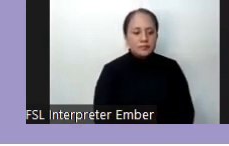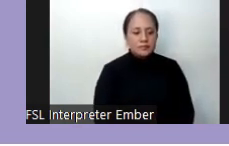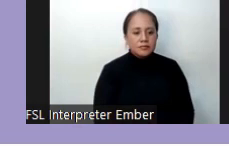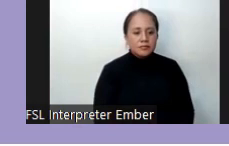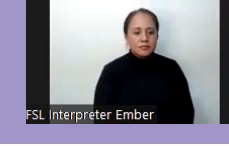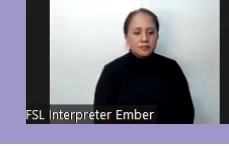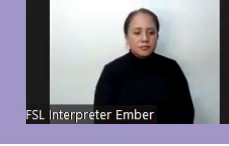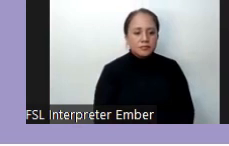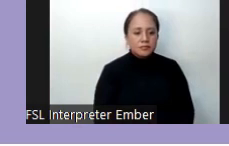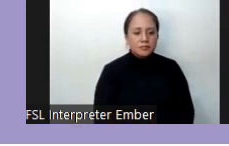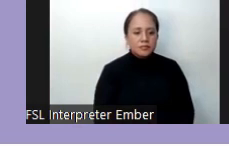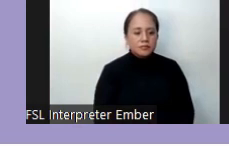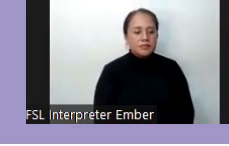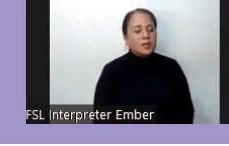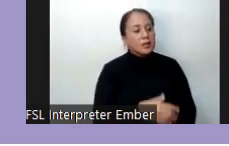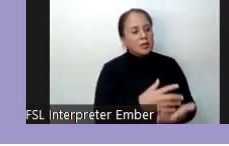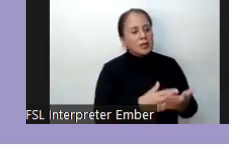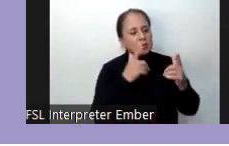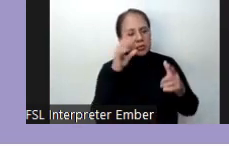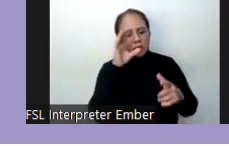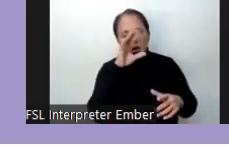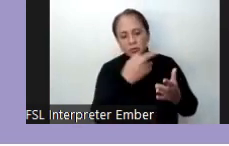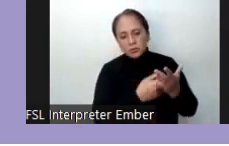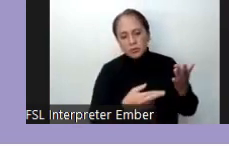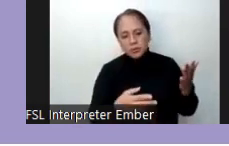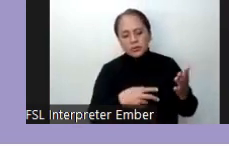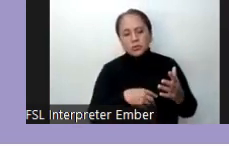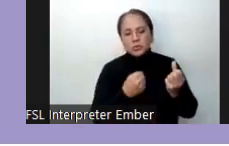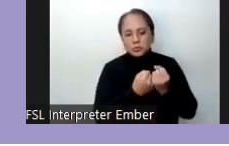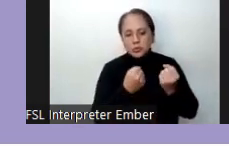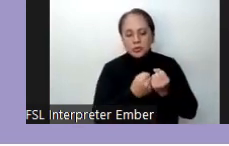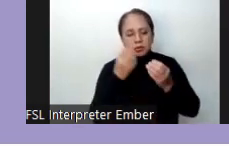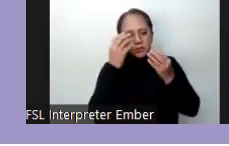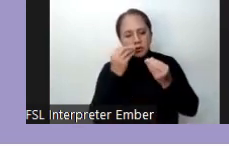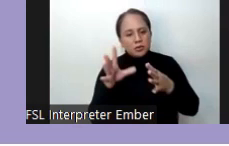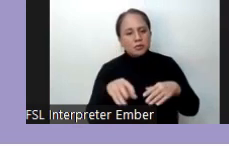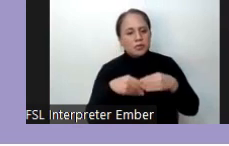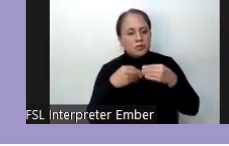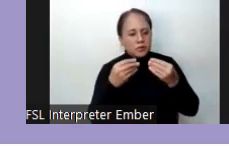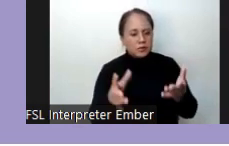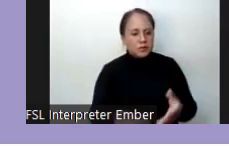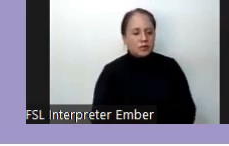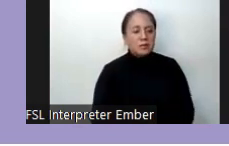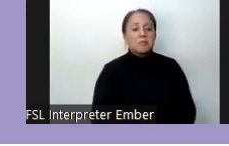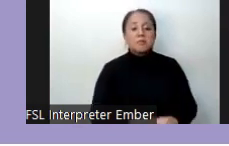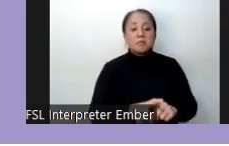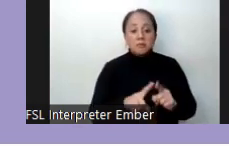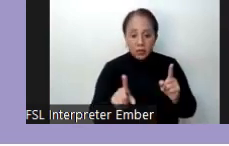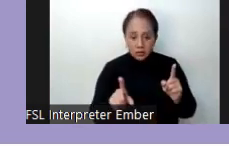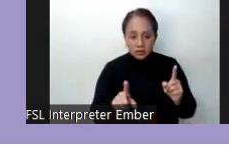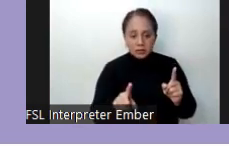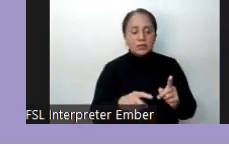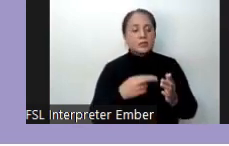Another example, some look for other sources to validate the information provided. However,